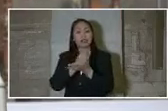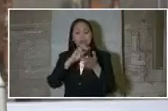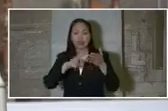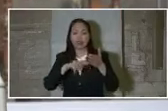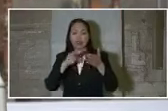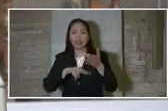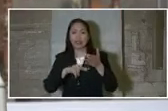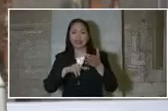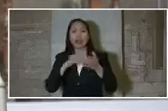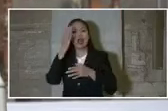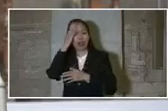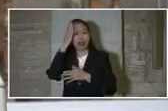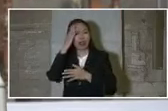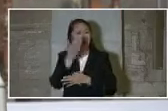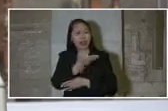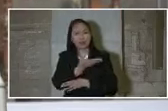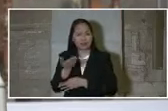us.